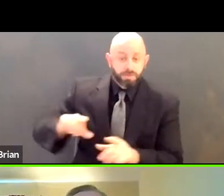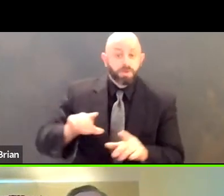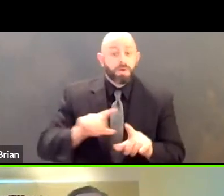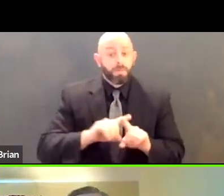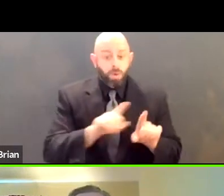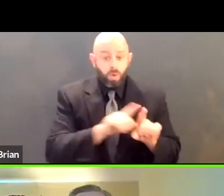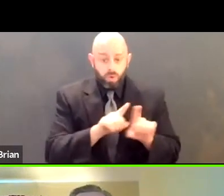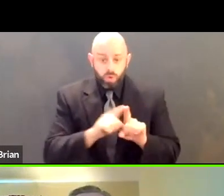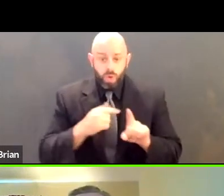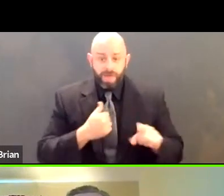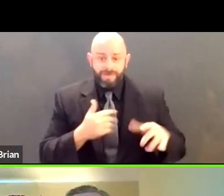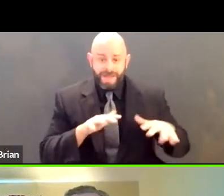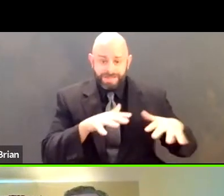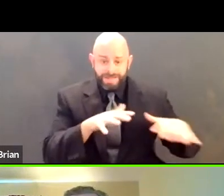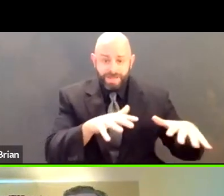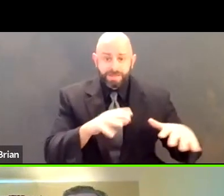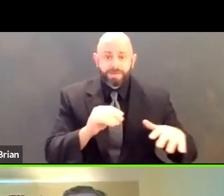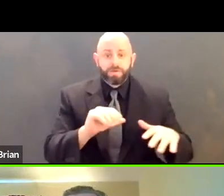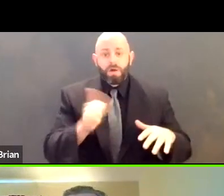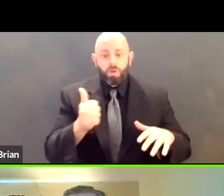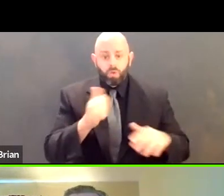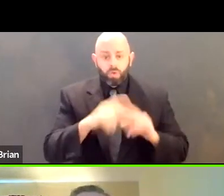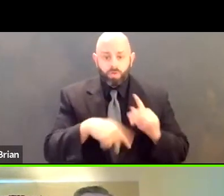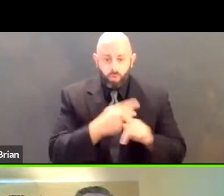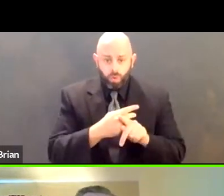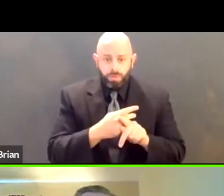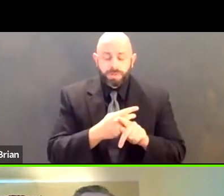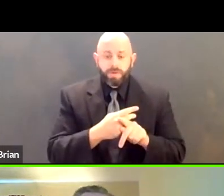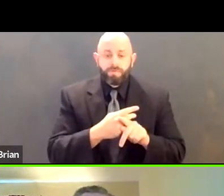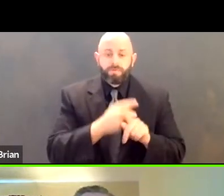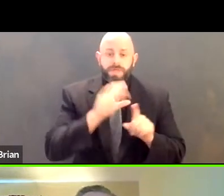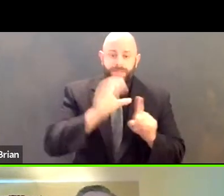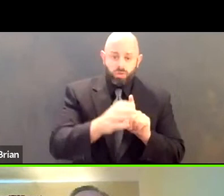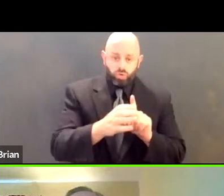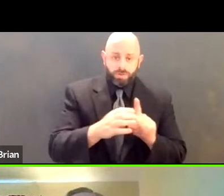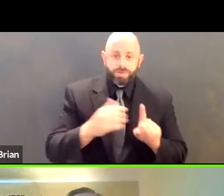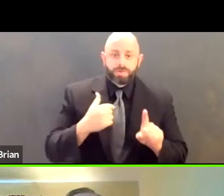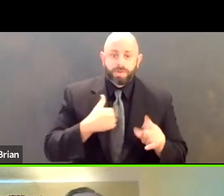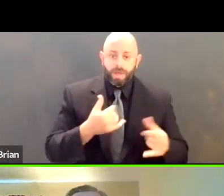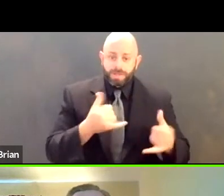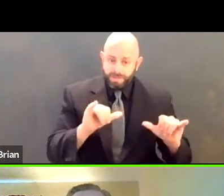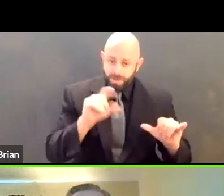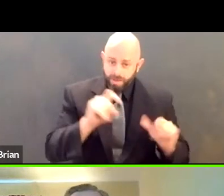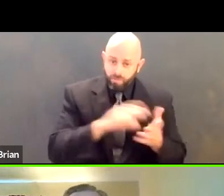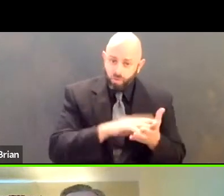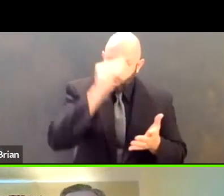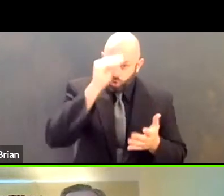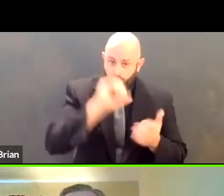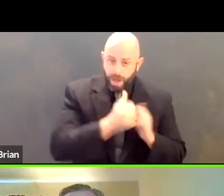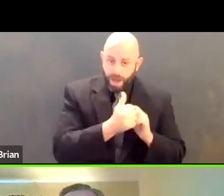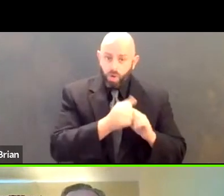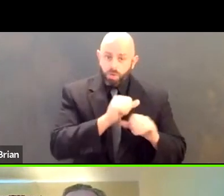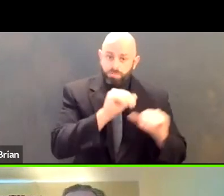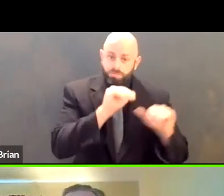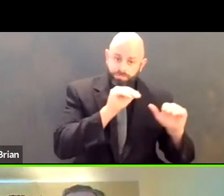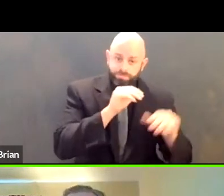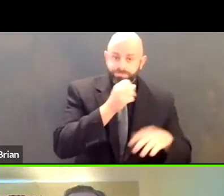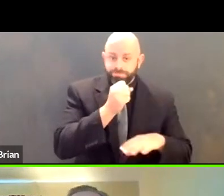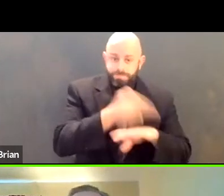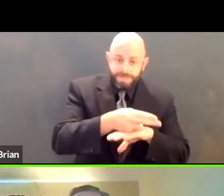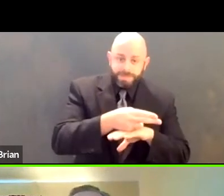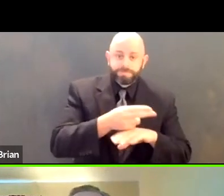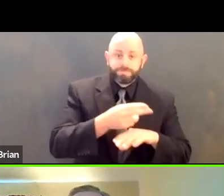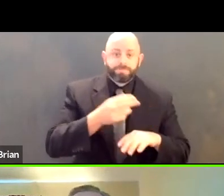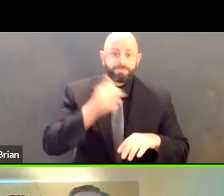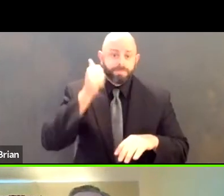and other forms of conditions that I still have to learn how to overcome on a daily basis. So it